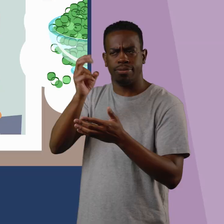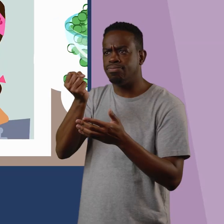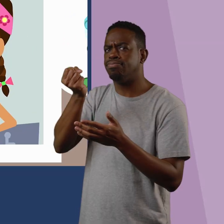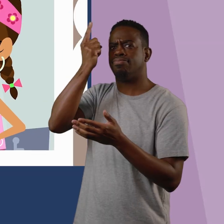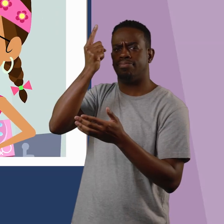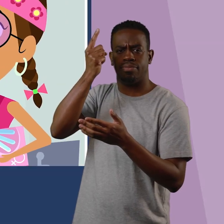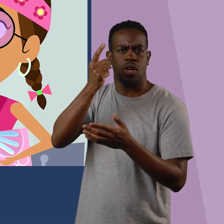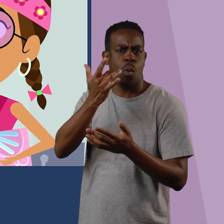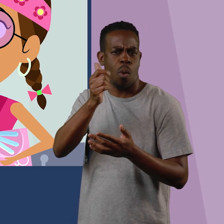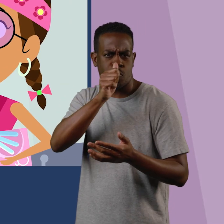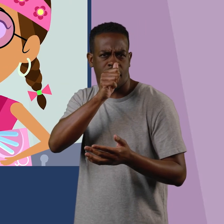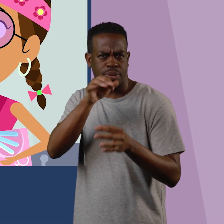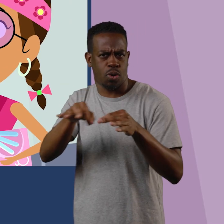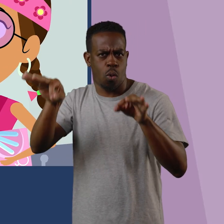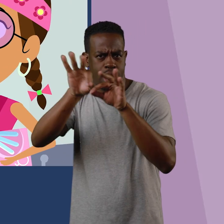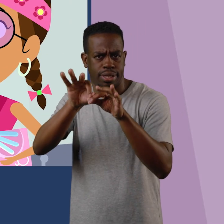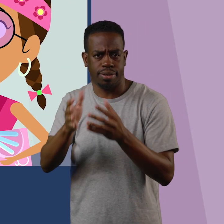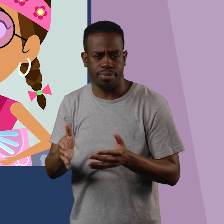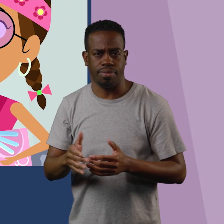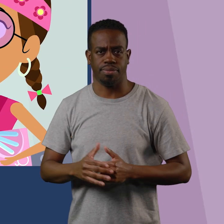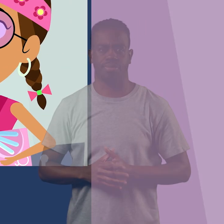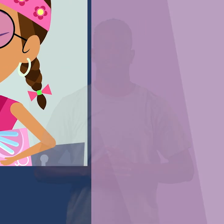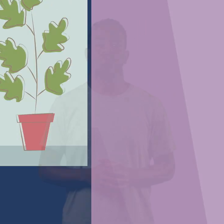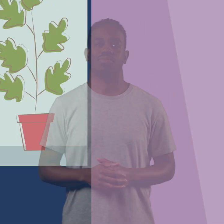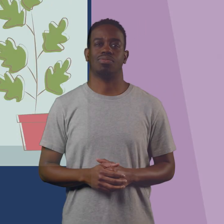of privacy.